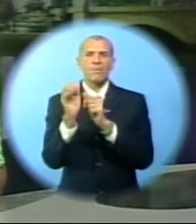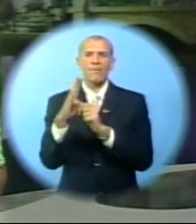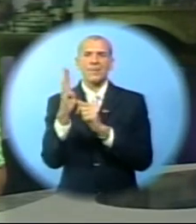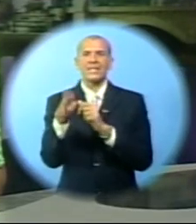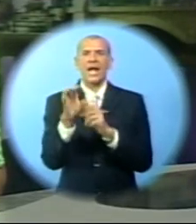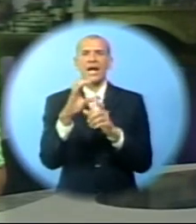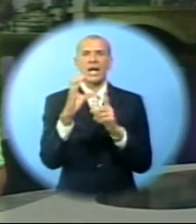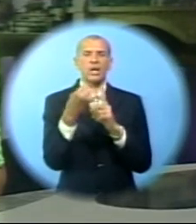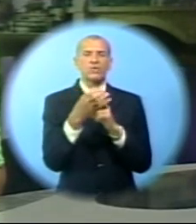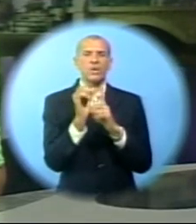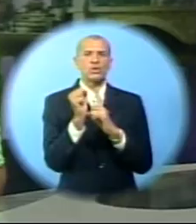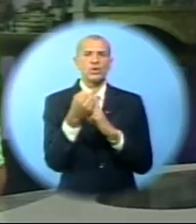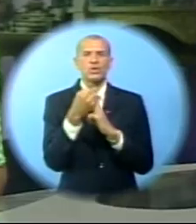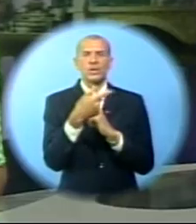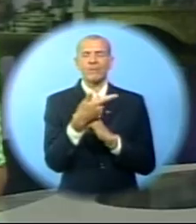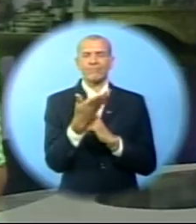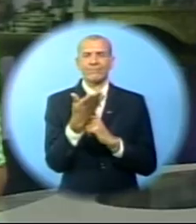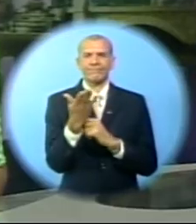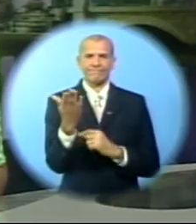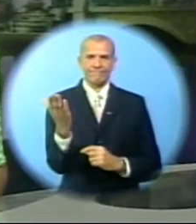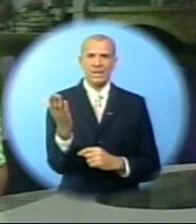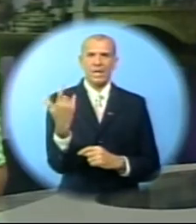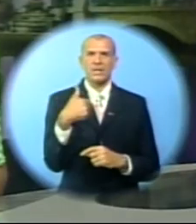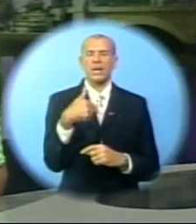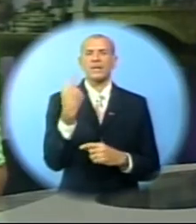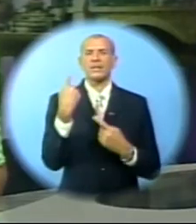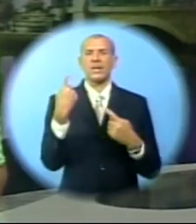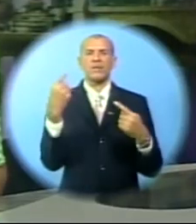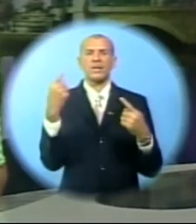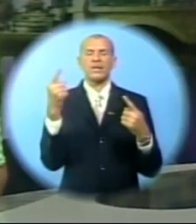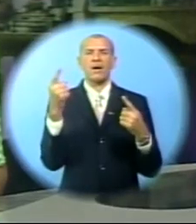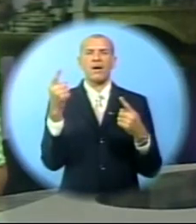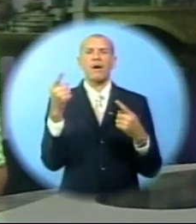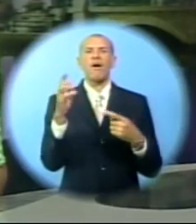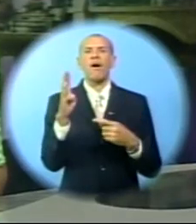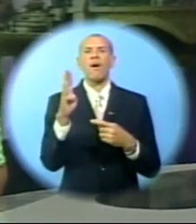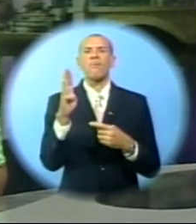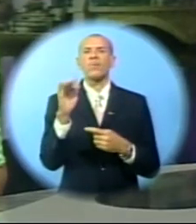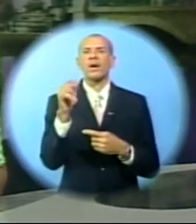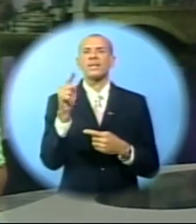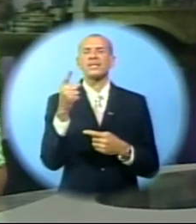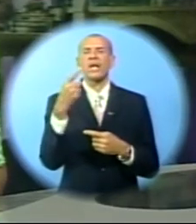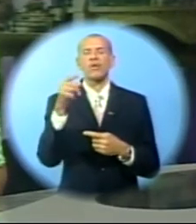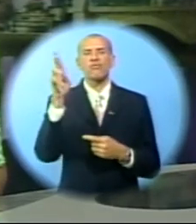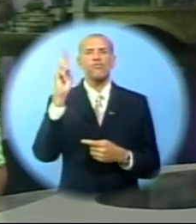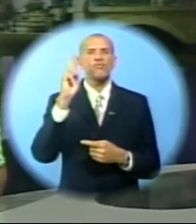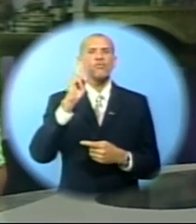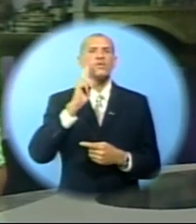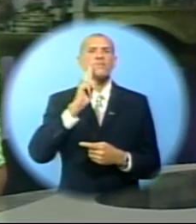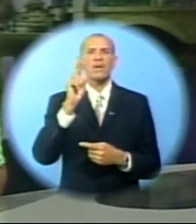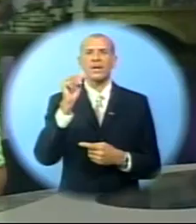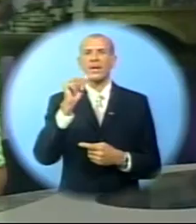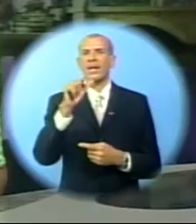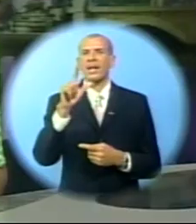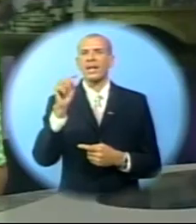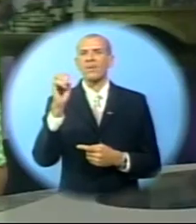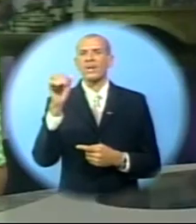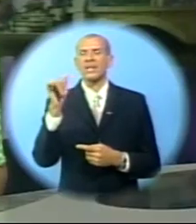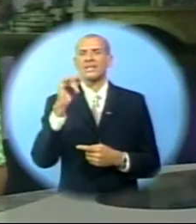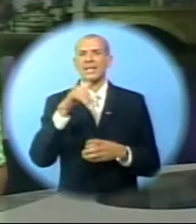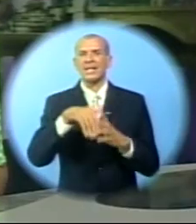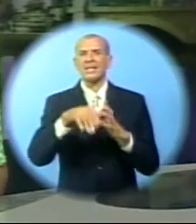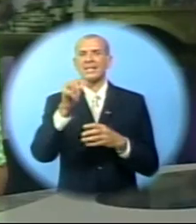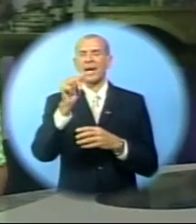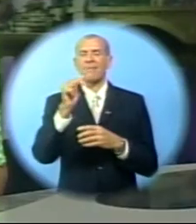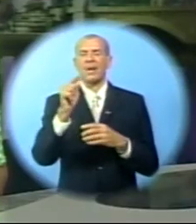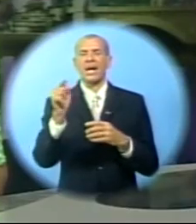cultural and social events. Director of Broadcast Services here at the CBC, Rosemary Aline, is in Tampa for that event